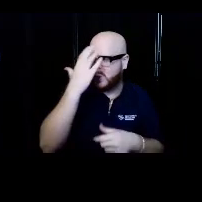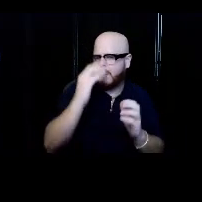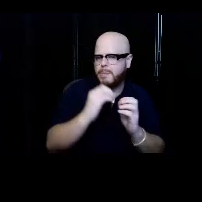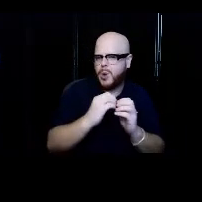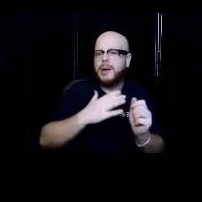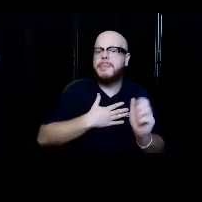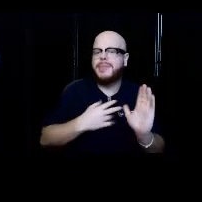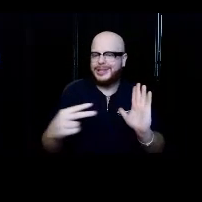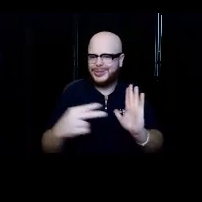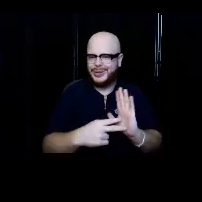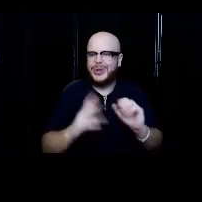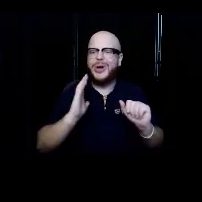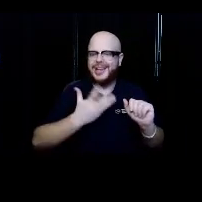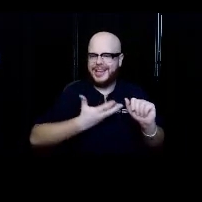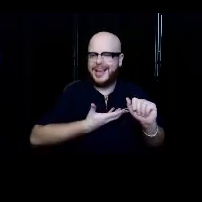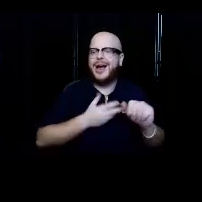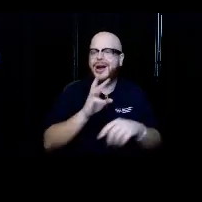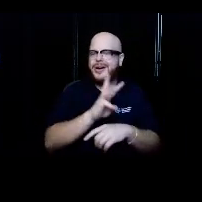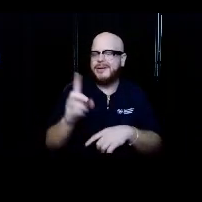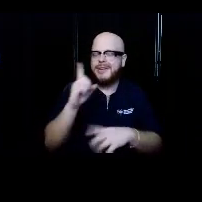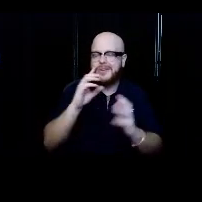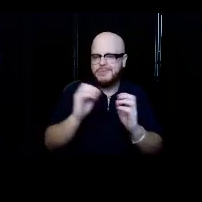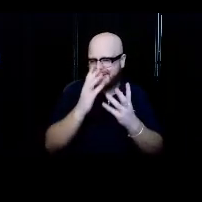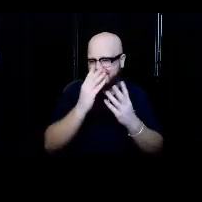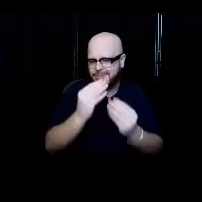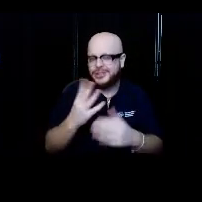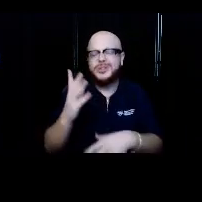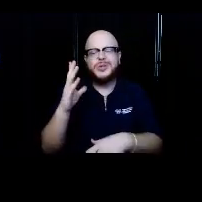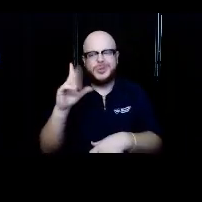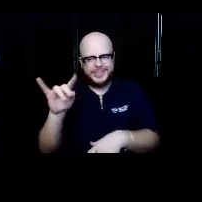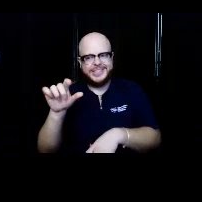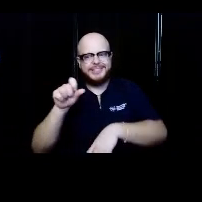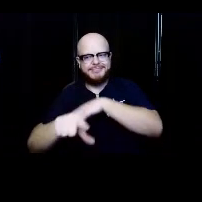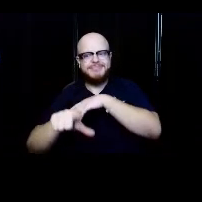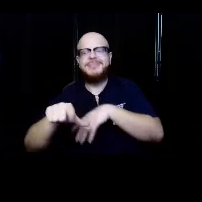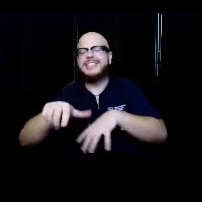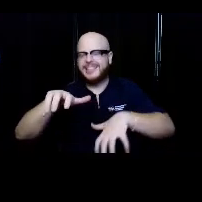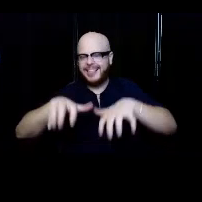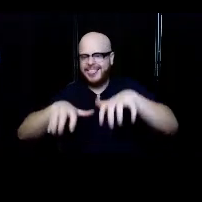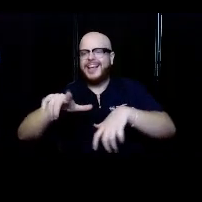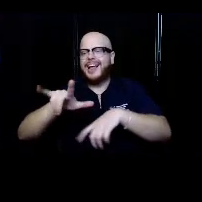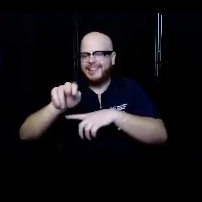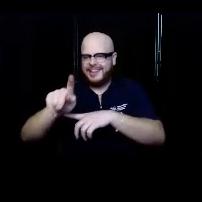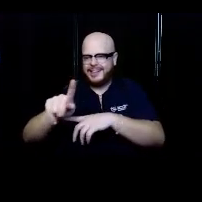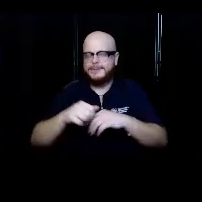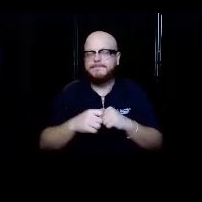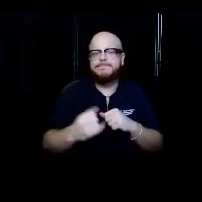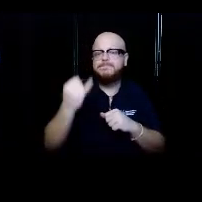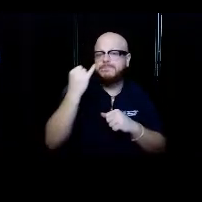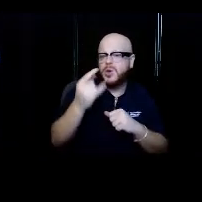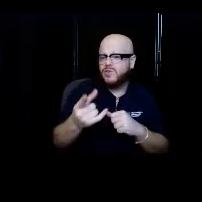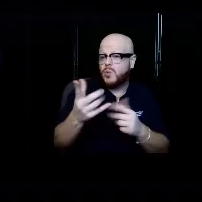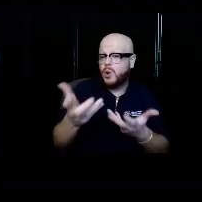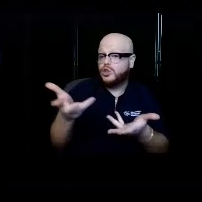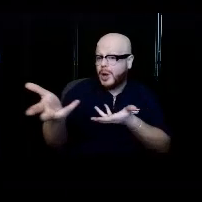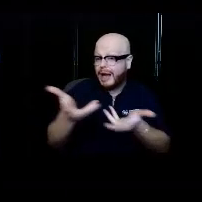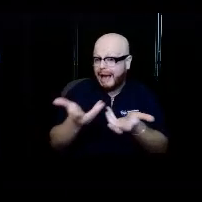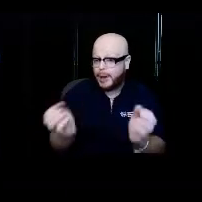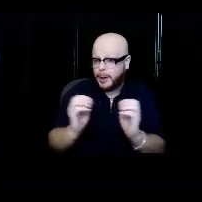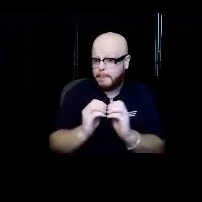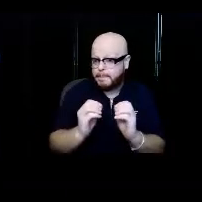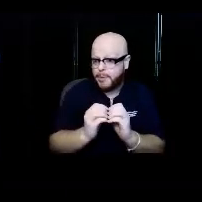is being provided in the chat. For employers looking to diversify and strengthen their workforce by including people with disabilities,